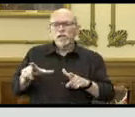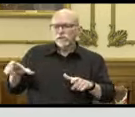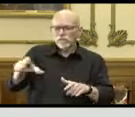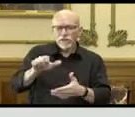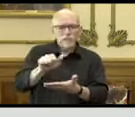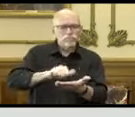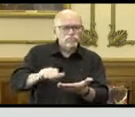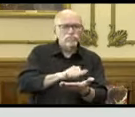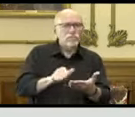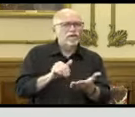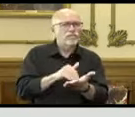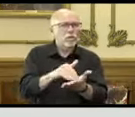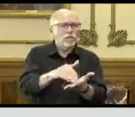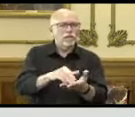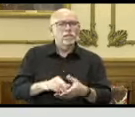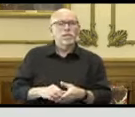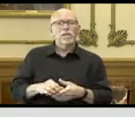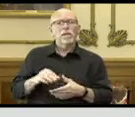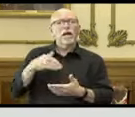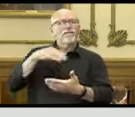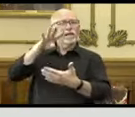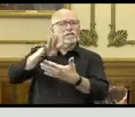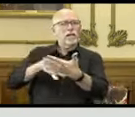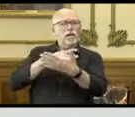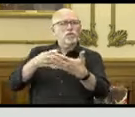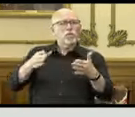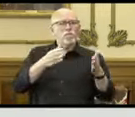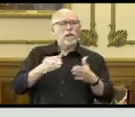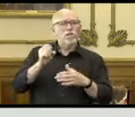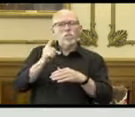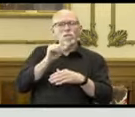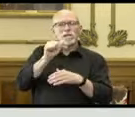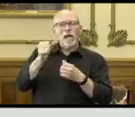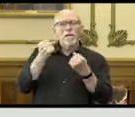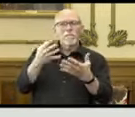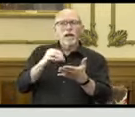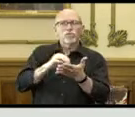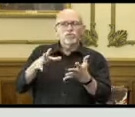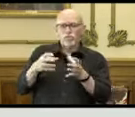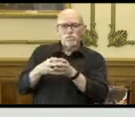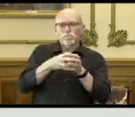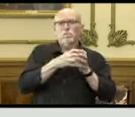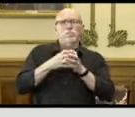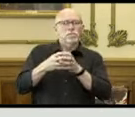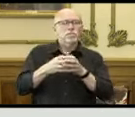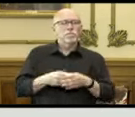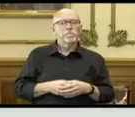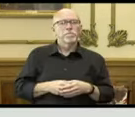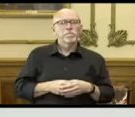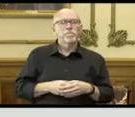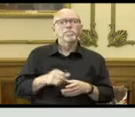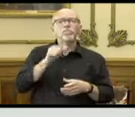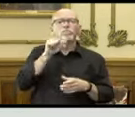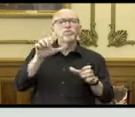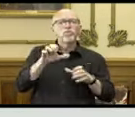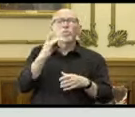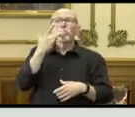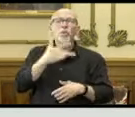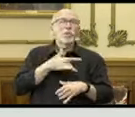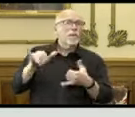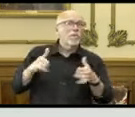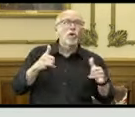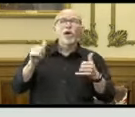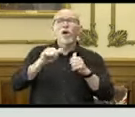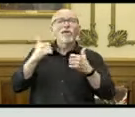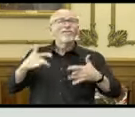frequently. Plan schedules so that a minimum number of students are close contacts. Do not conduct birthday parties or other